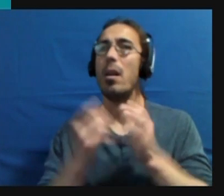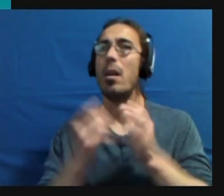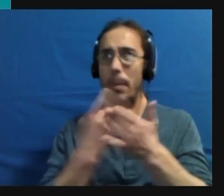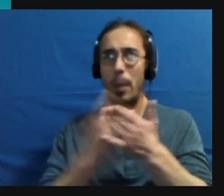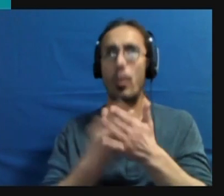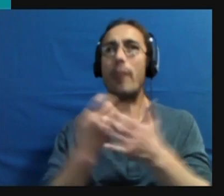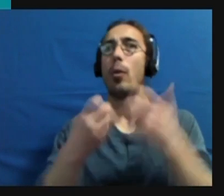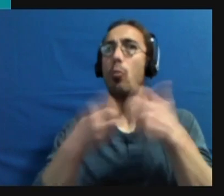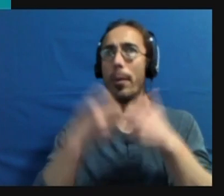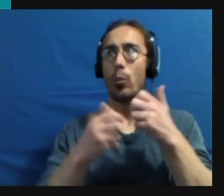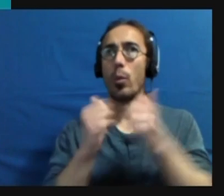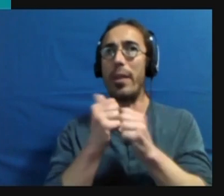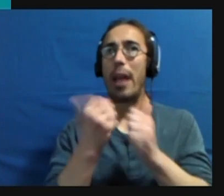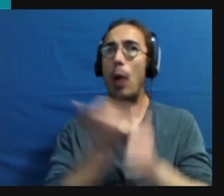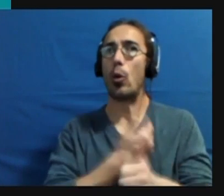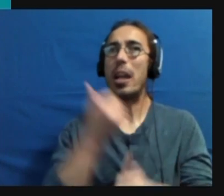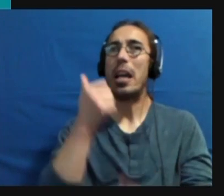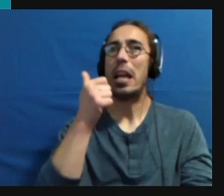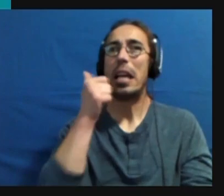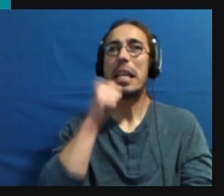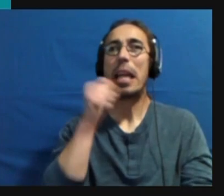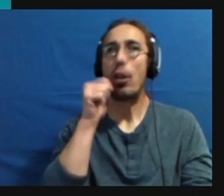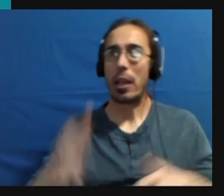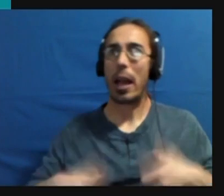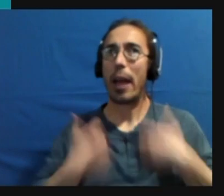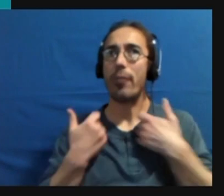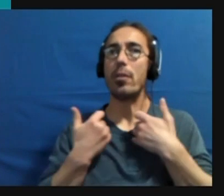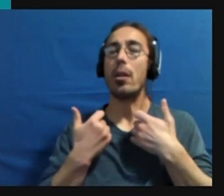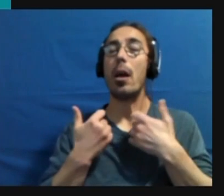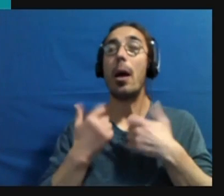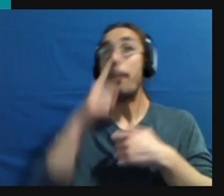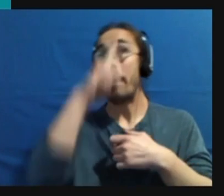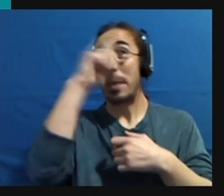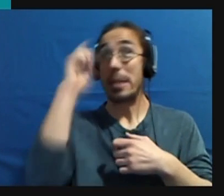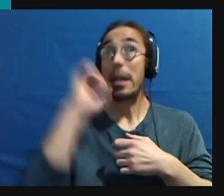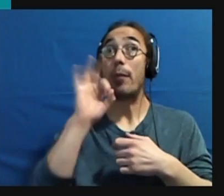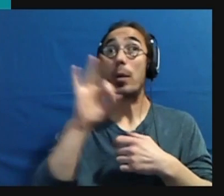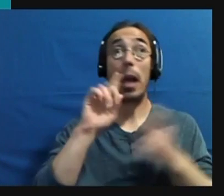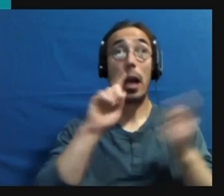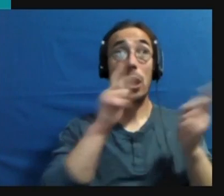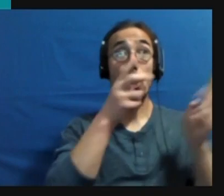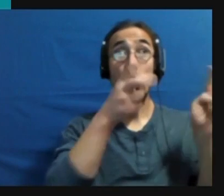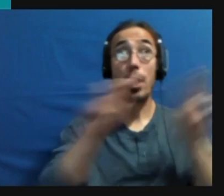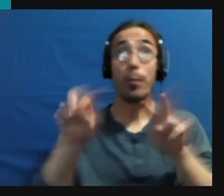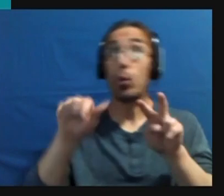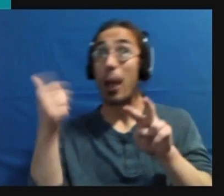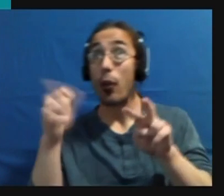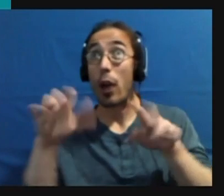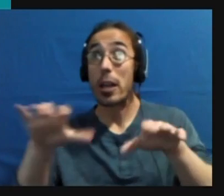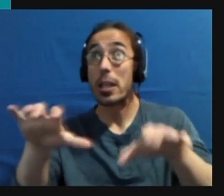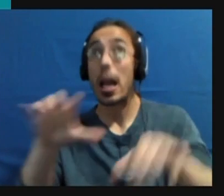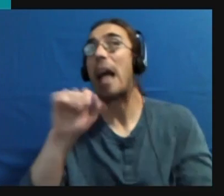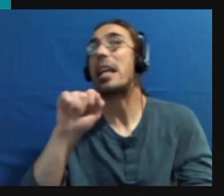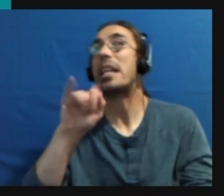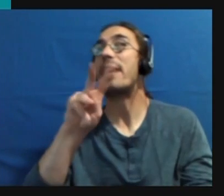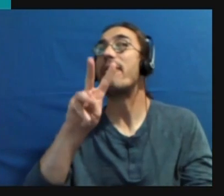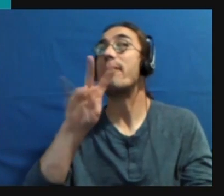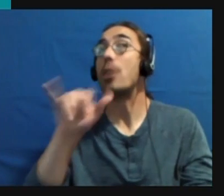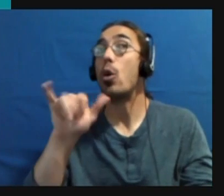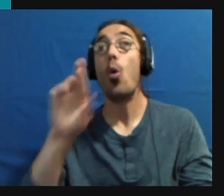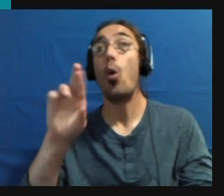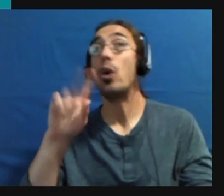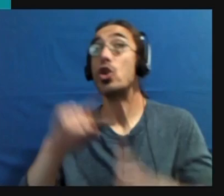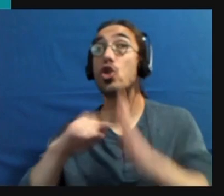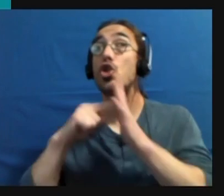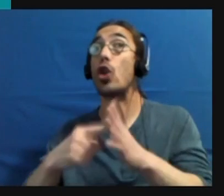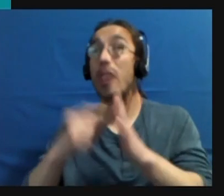of daily living from. Because if we can't shift from what we're doing to something else, if we can't initiate the next